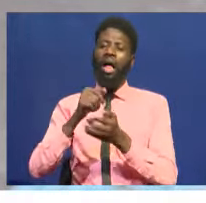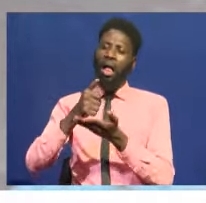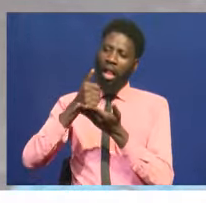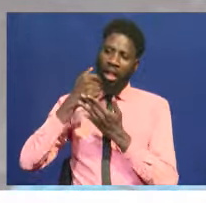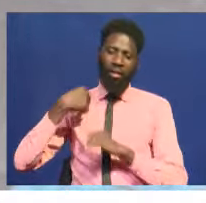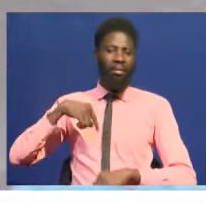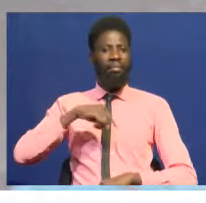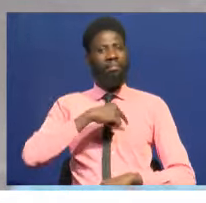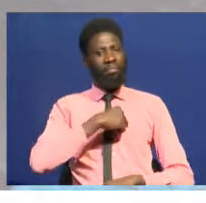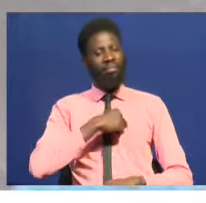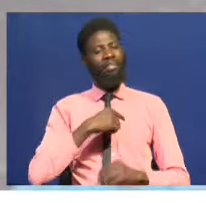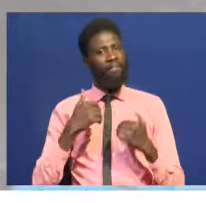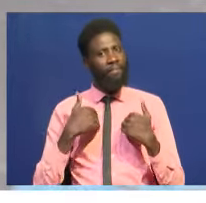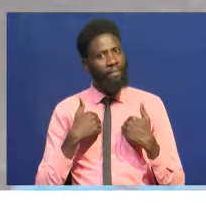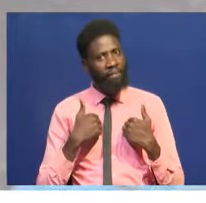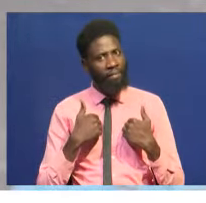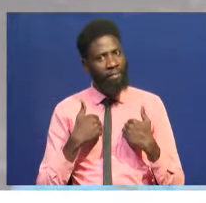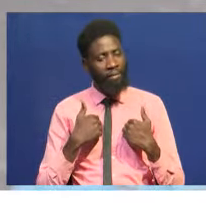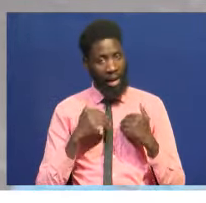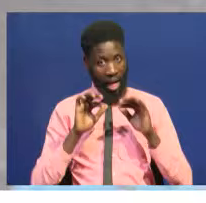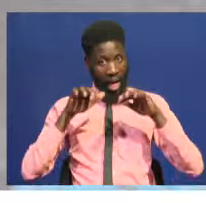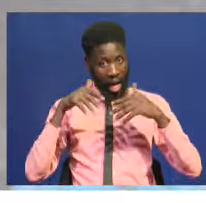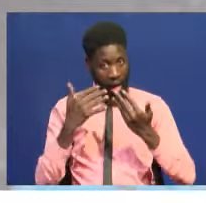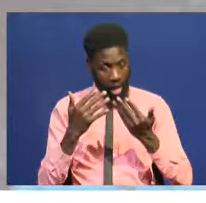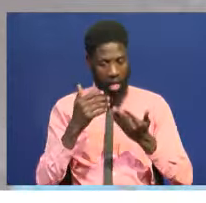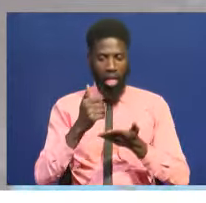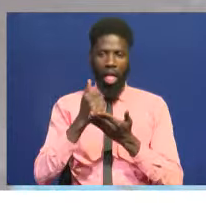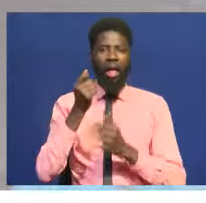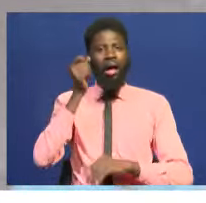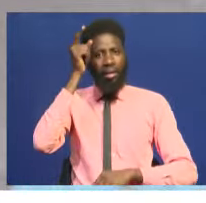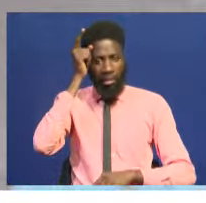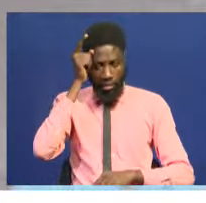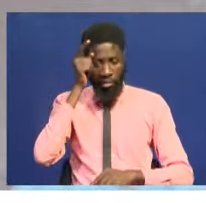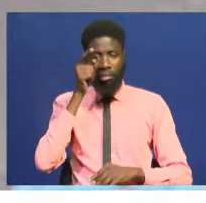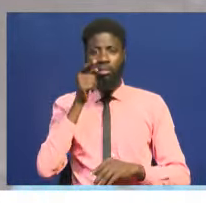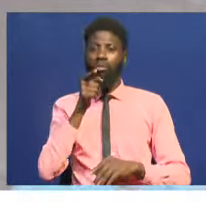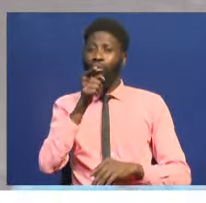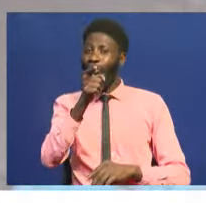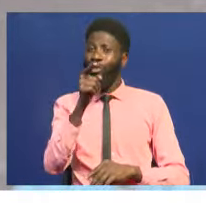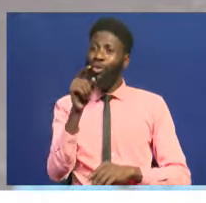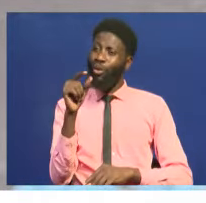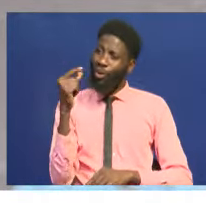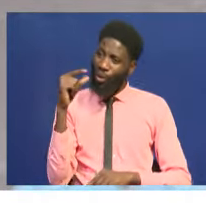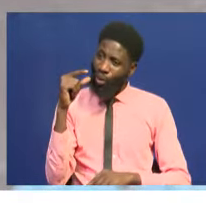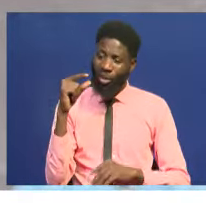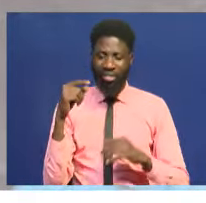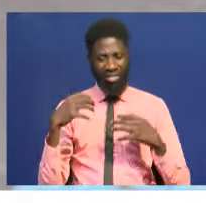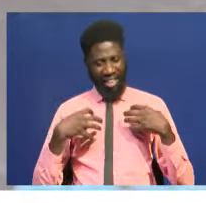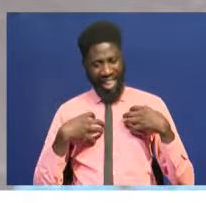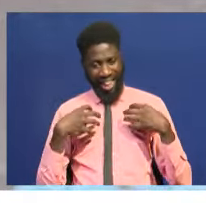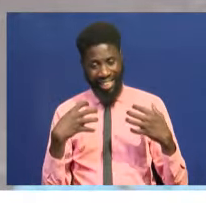that we may not have gold, we may not have so much,